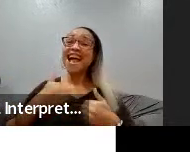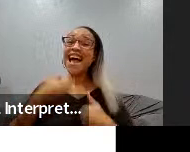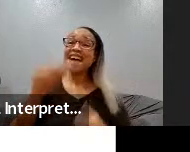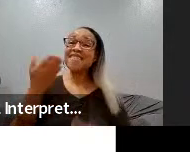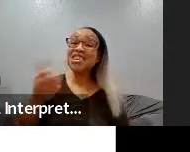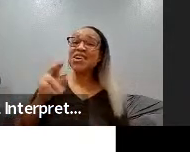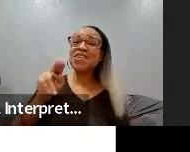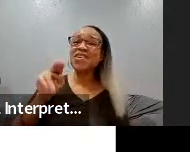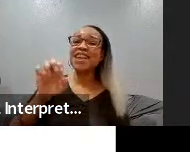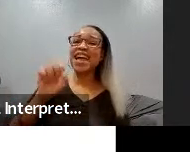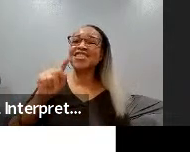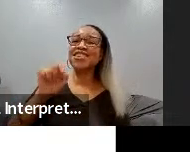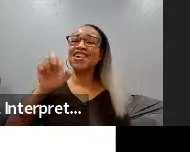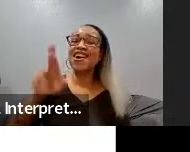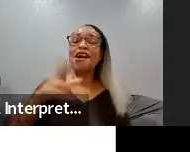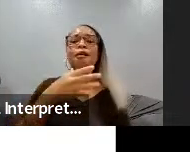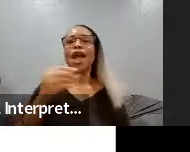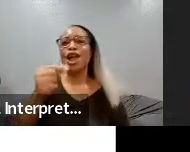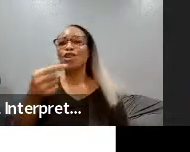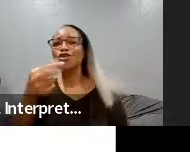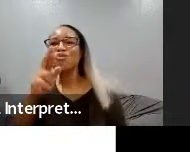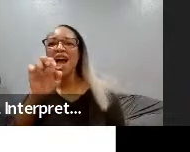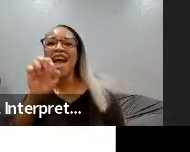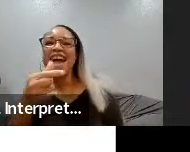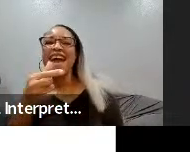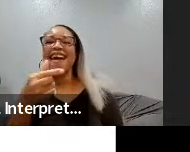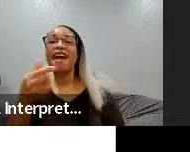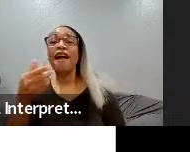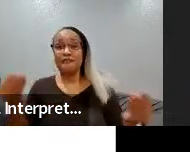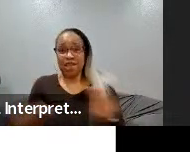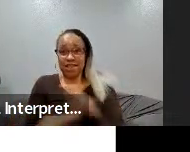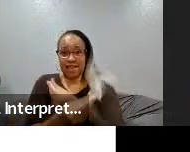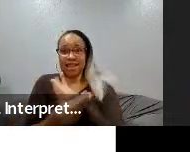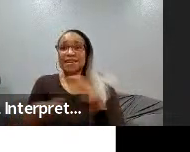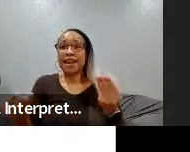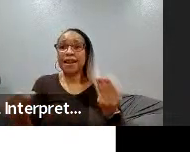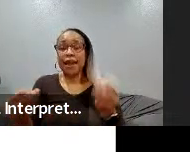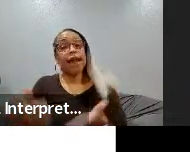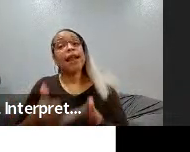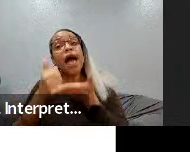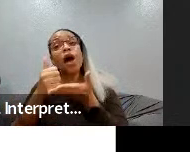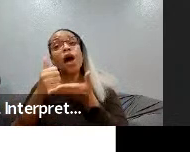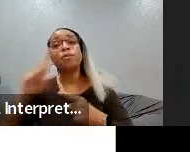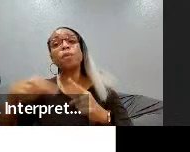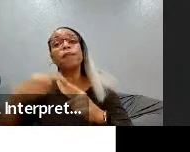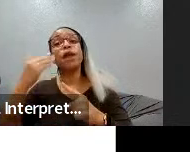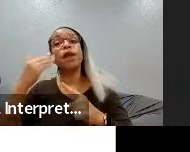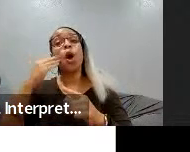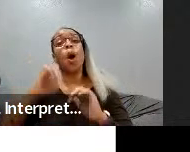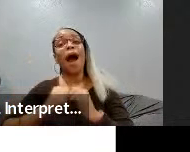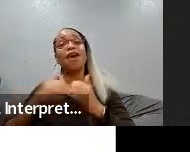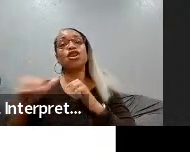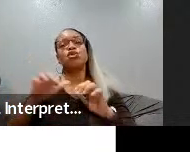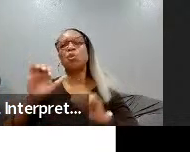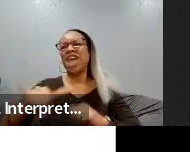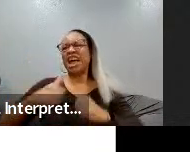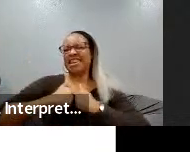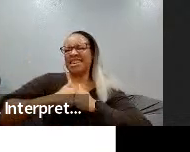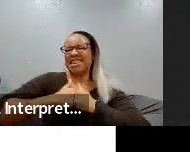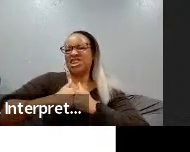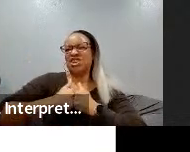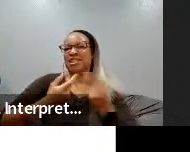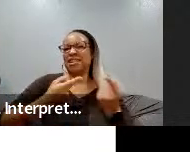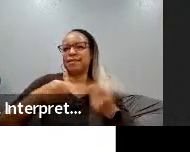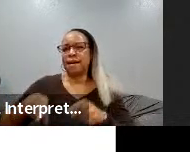and Greg, facilitating. So I think that's helpful when facilitators know how to navigate those tensions.